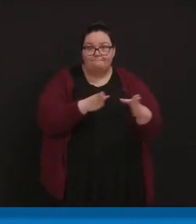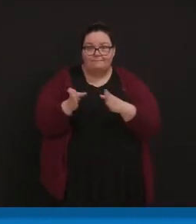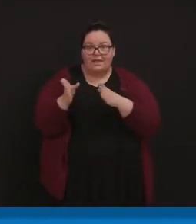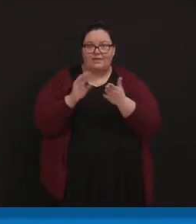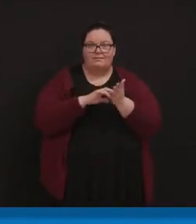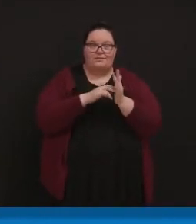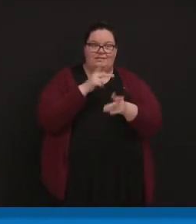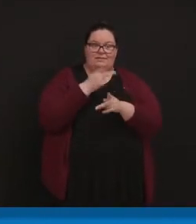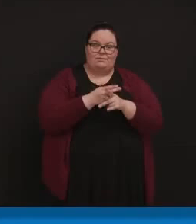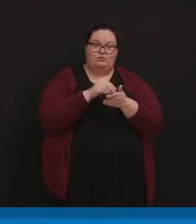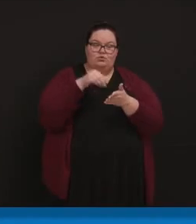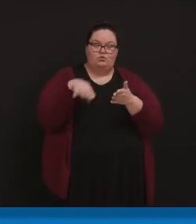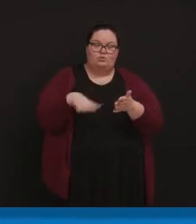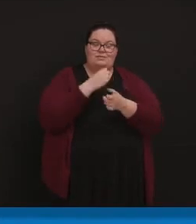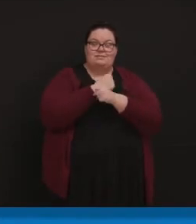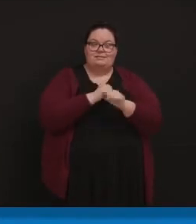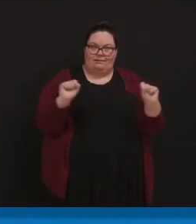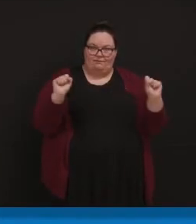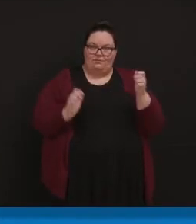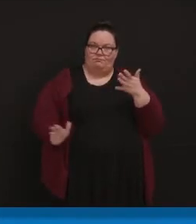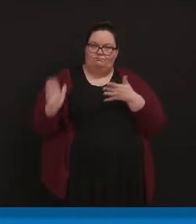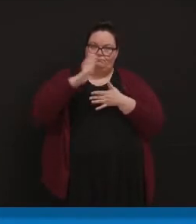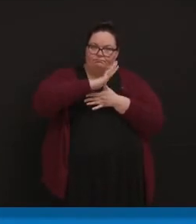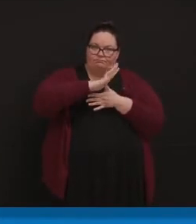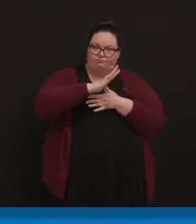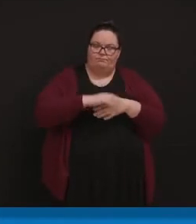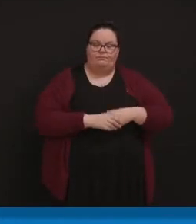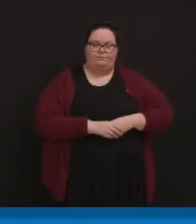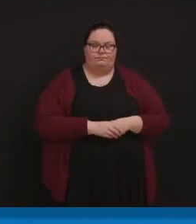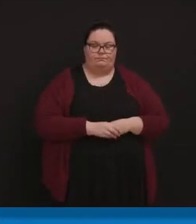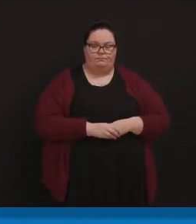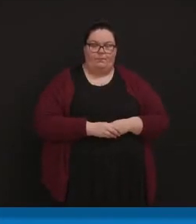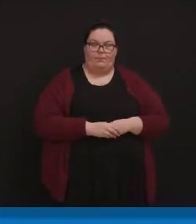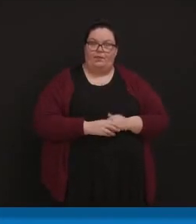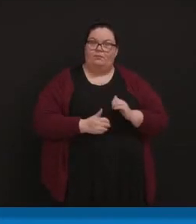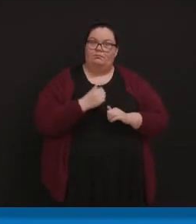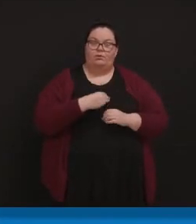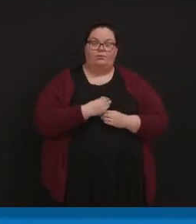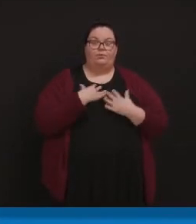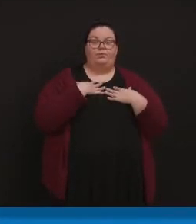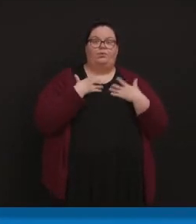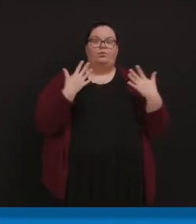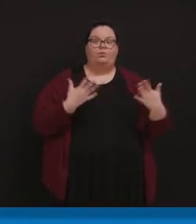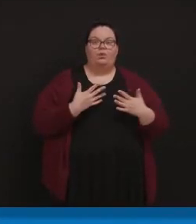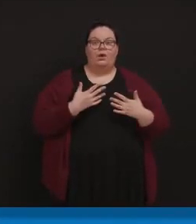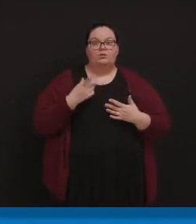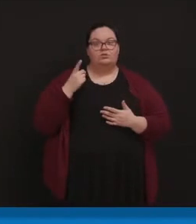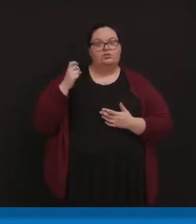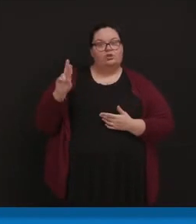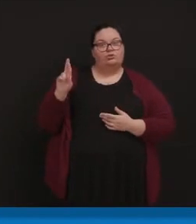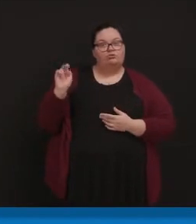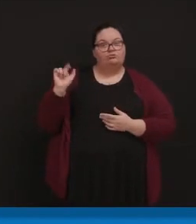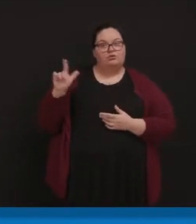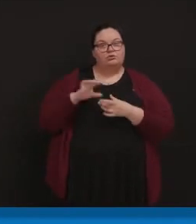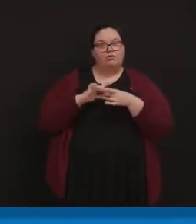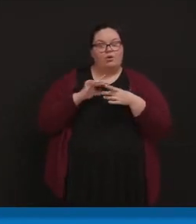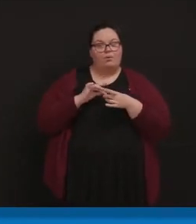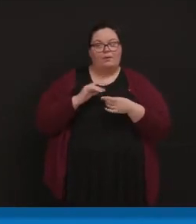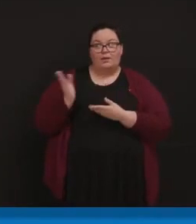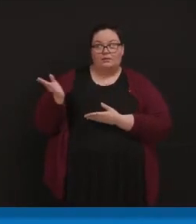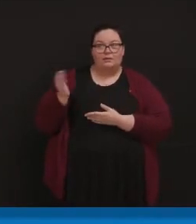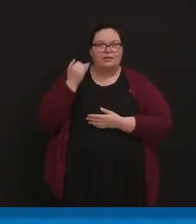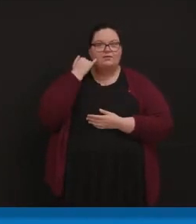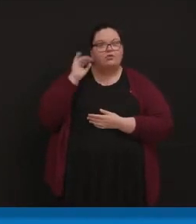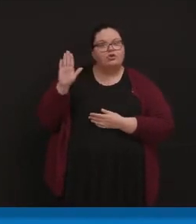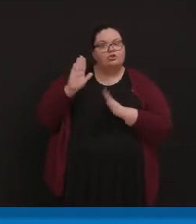keep our students safe. And one of the most inspiring things I've heard was when Dr. Russell said that if her kids had to go to school in